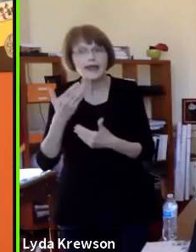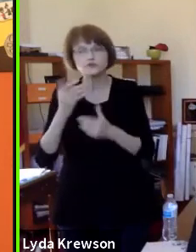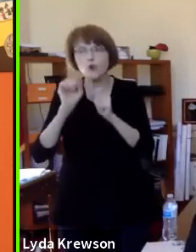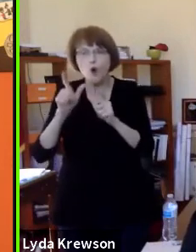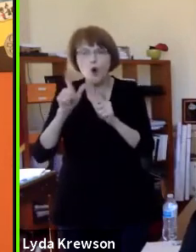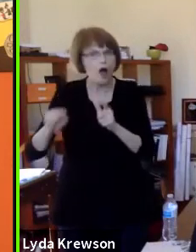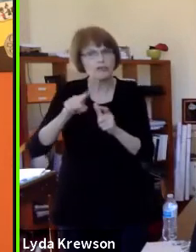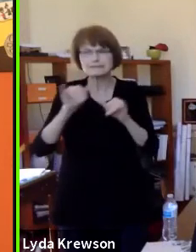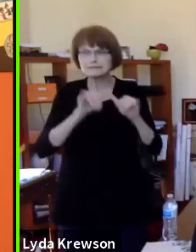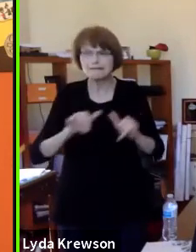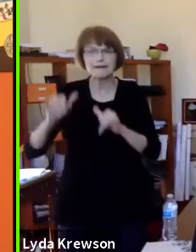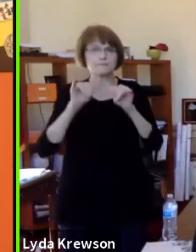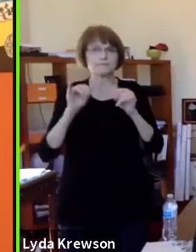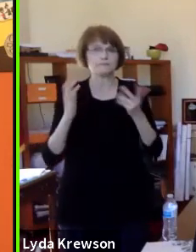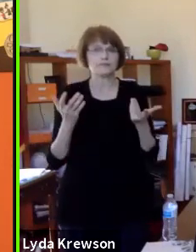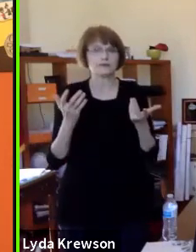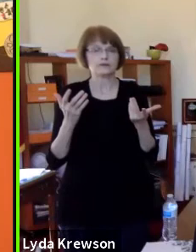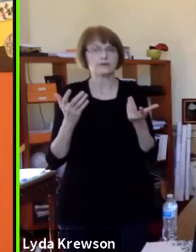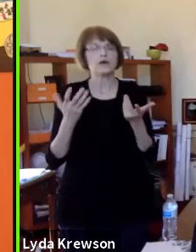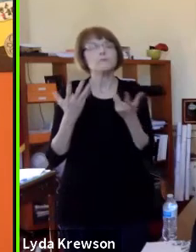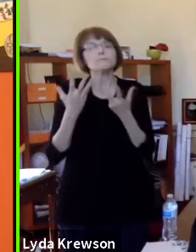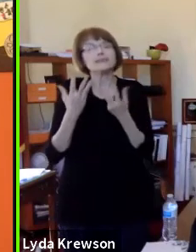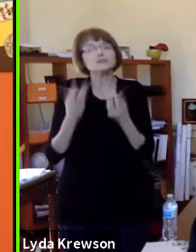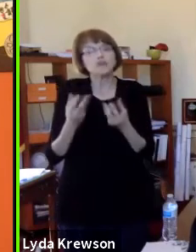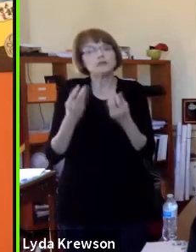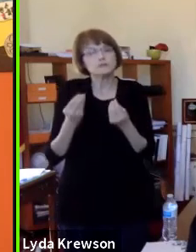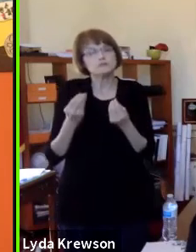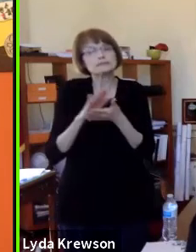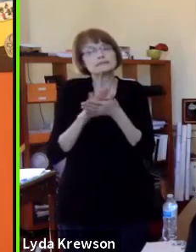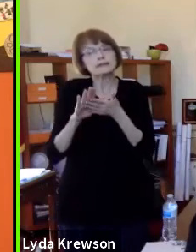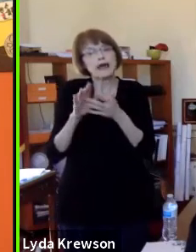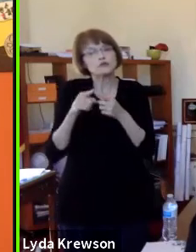So be gentle with people,